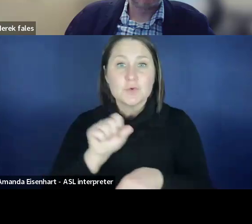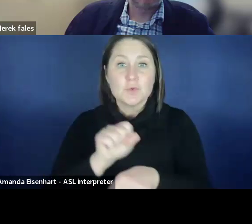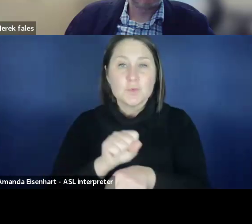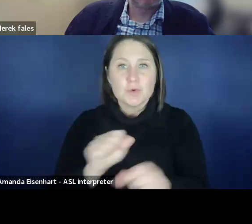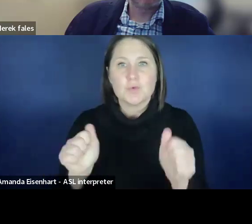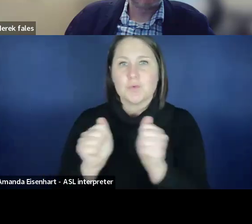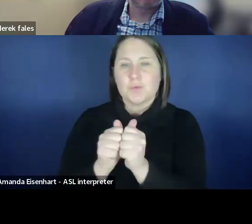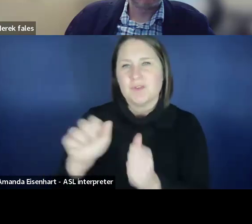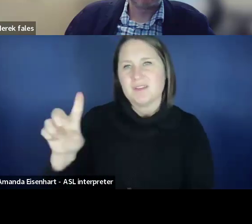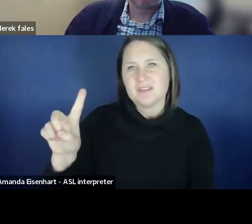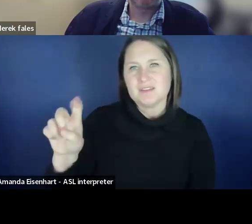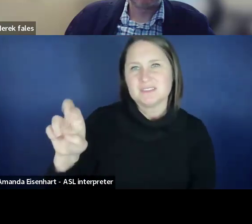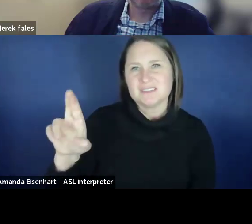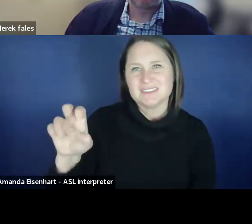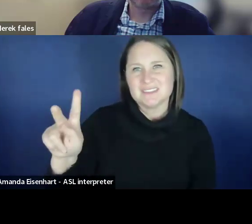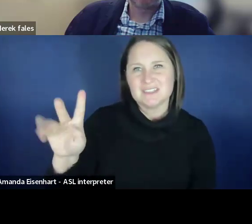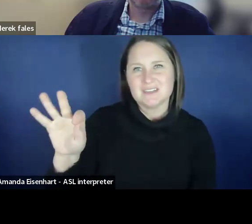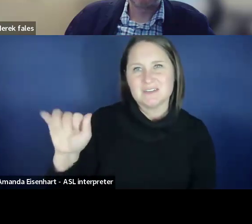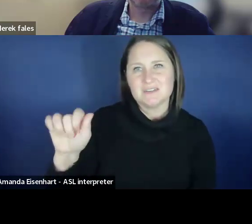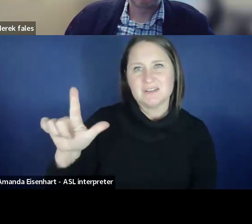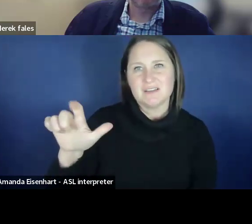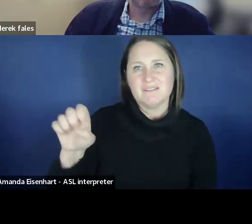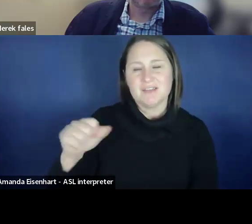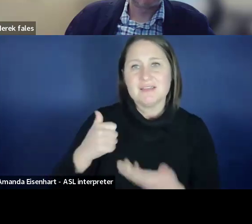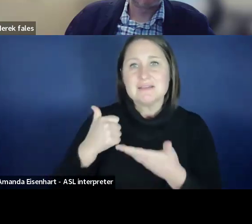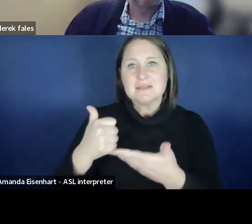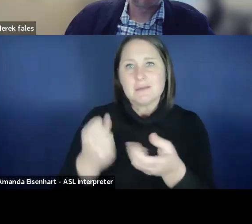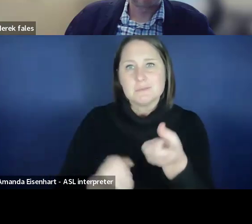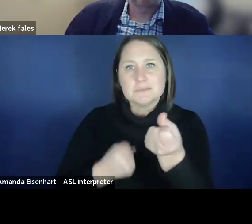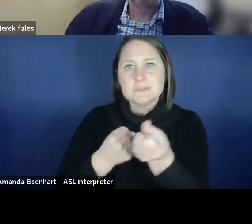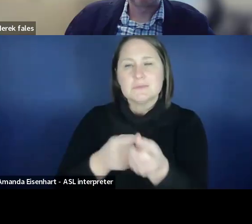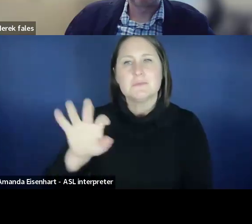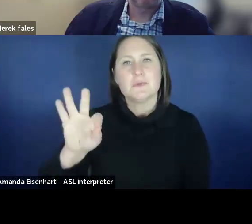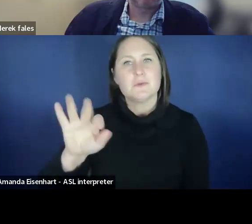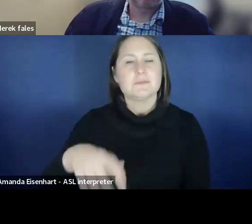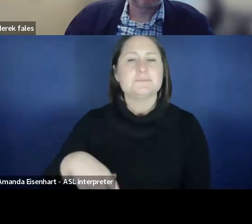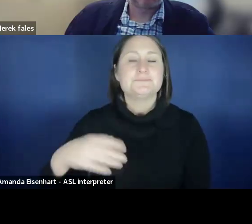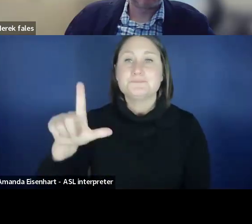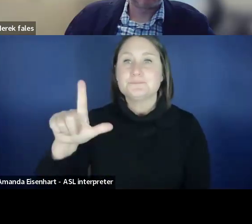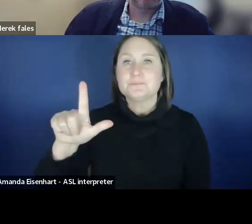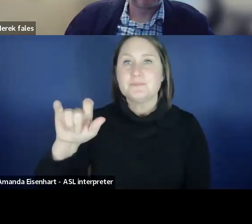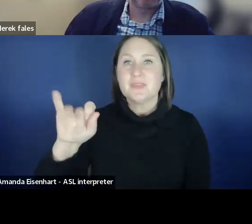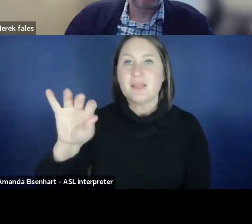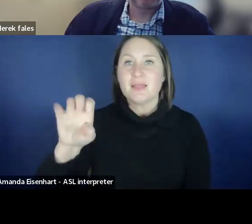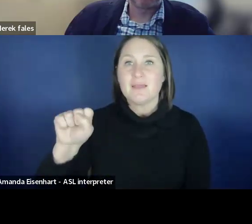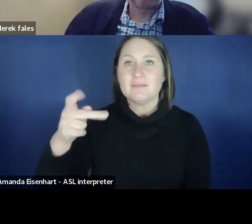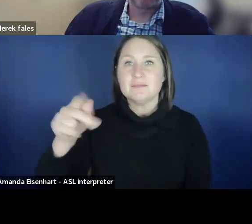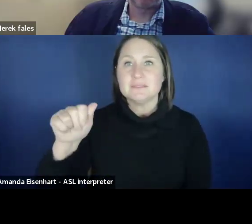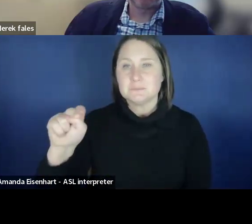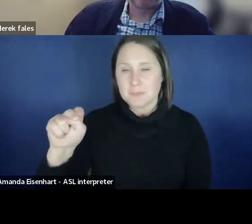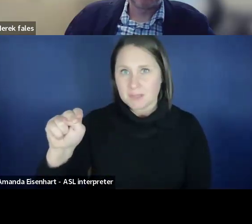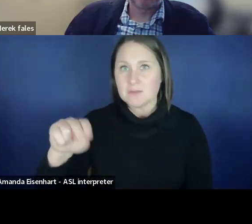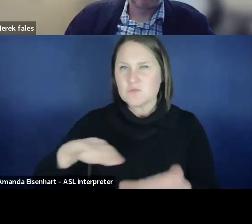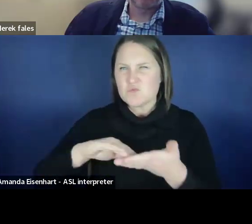Fales, helping to support the Lifespan project and the SIS implementation. Great. Thank you, everyone, for introducing yourselves.